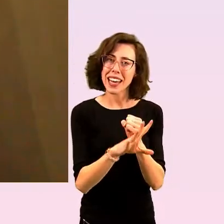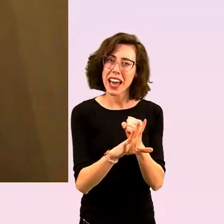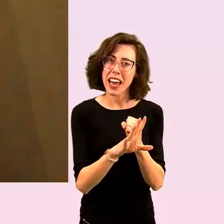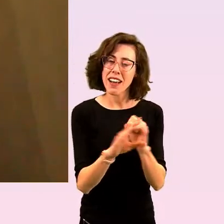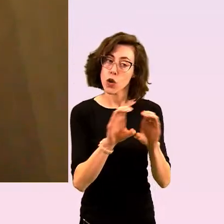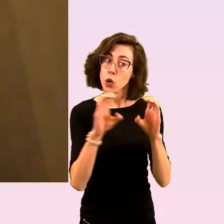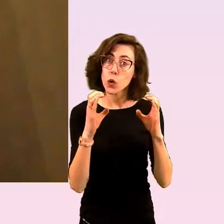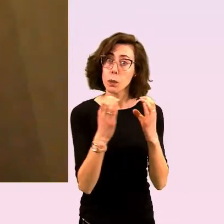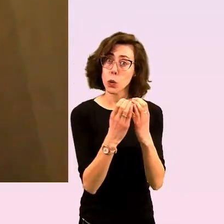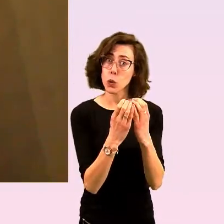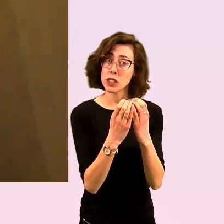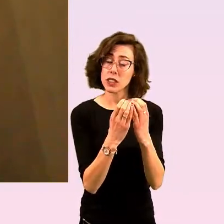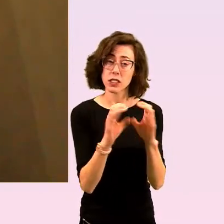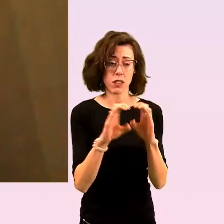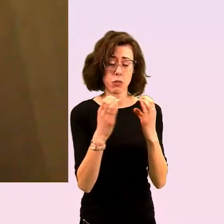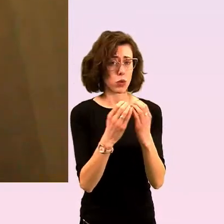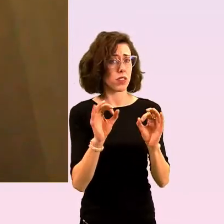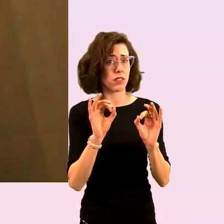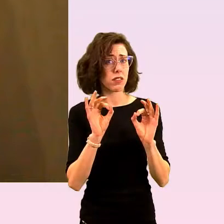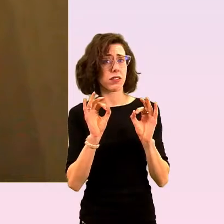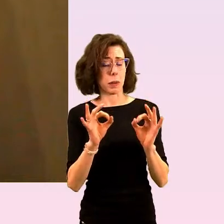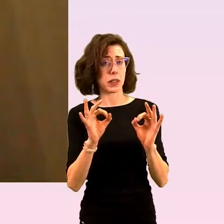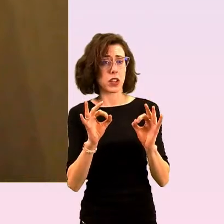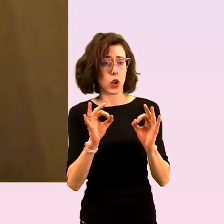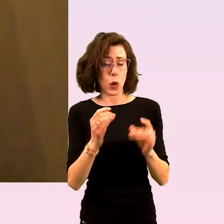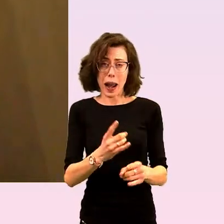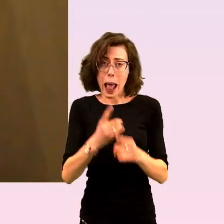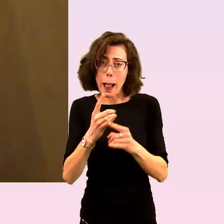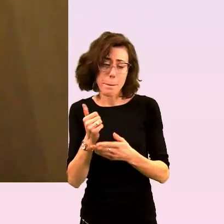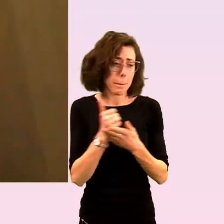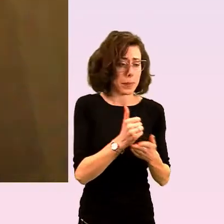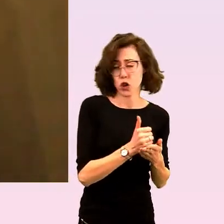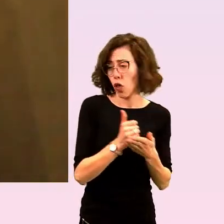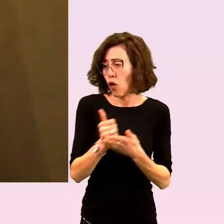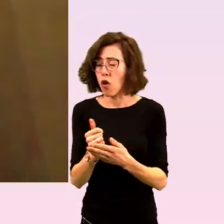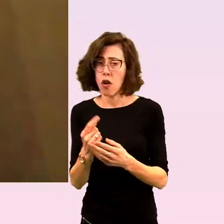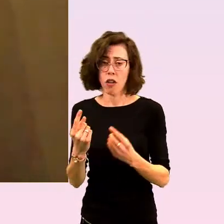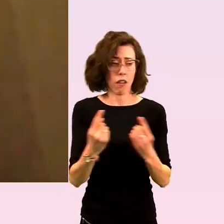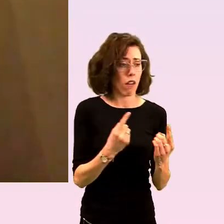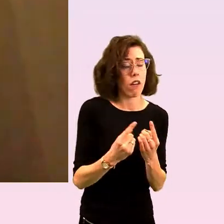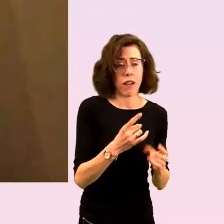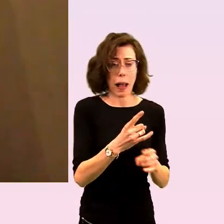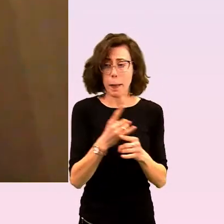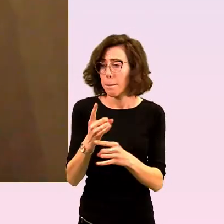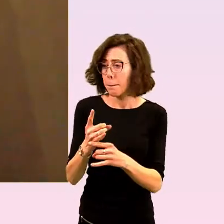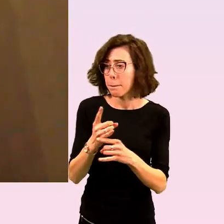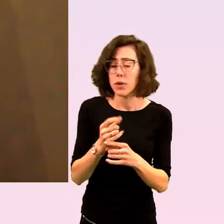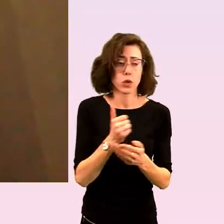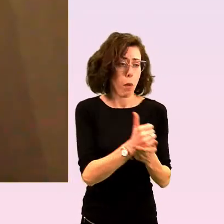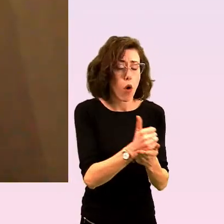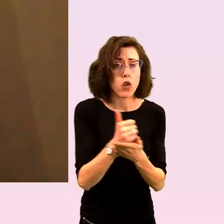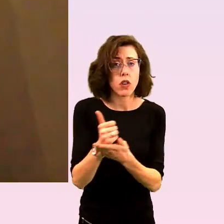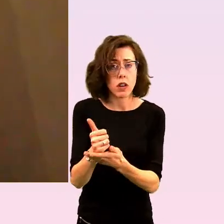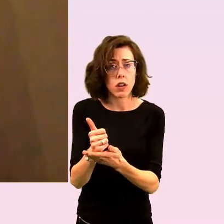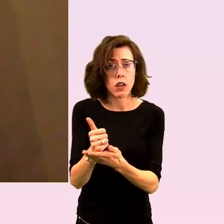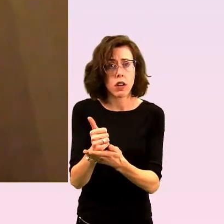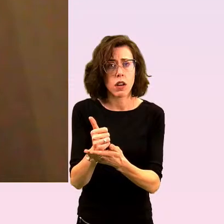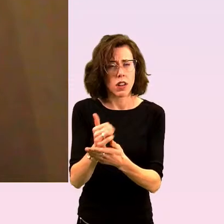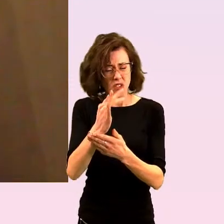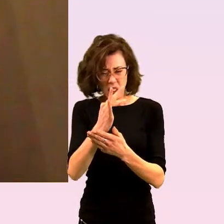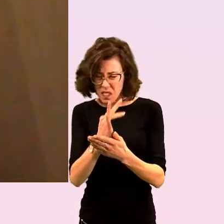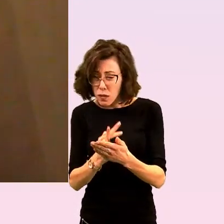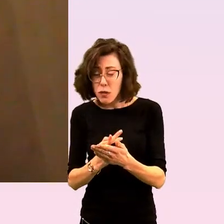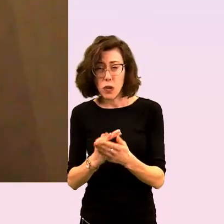good across communities in terms of sorting each other out and helping each other out. I'd say there's very few communities around here